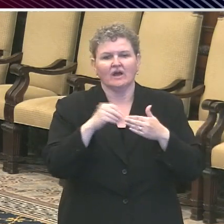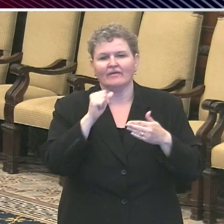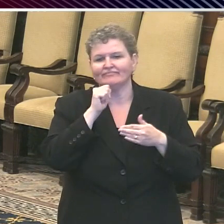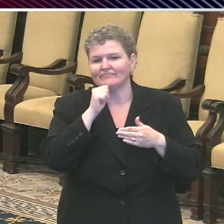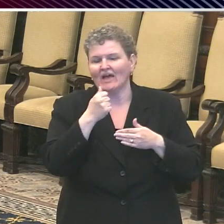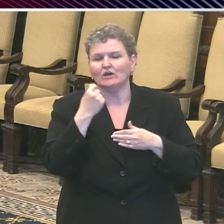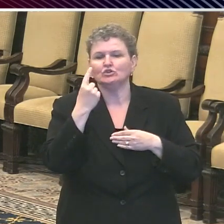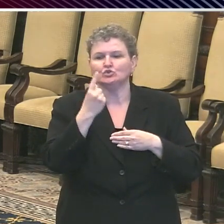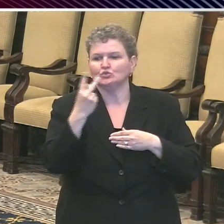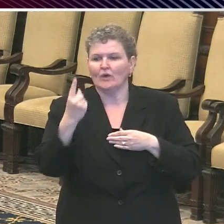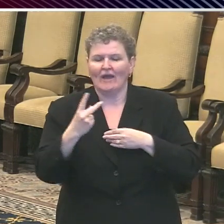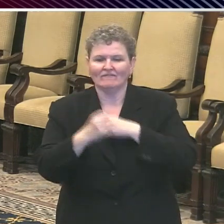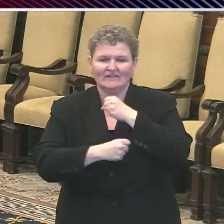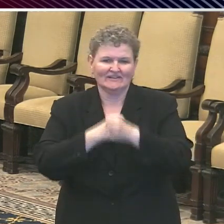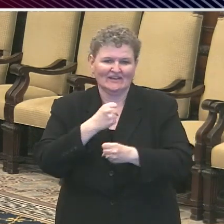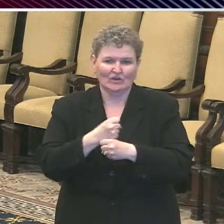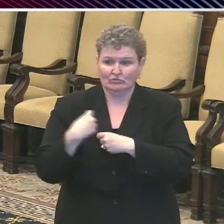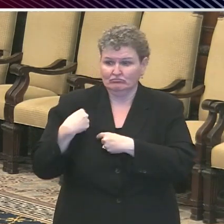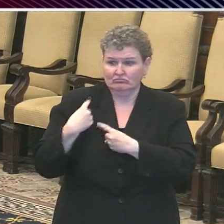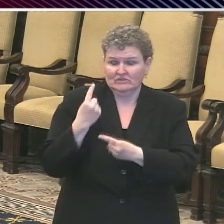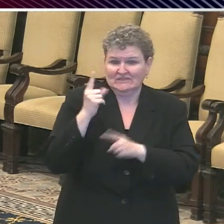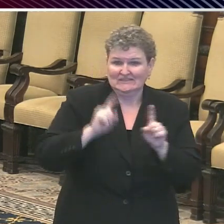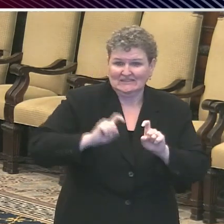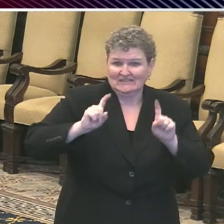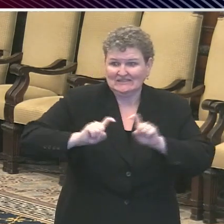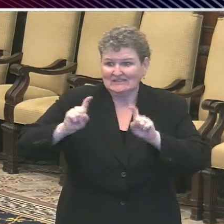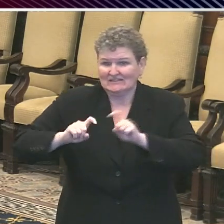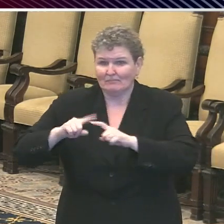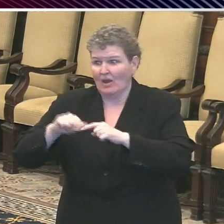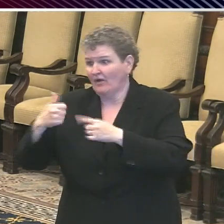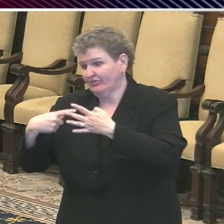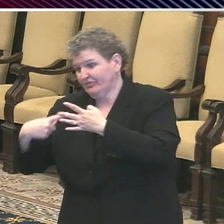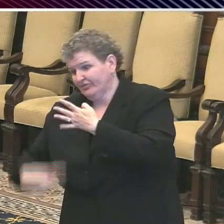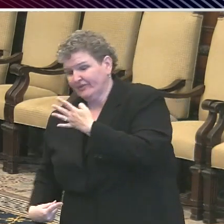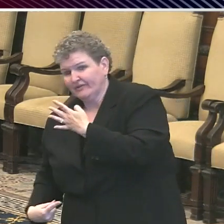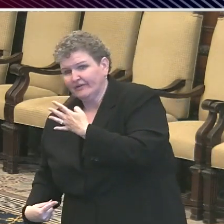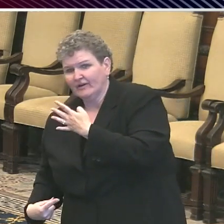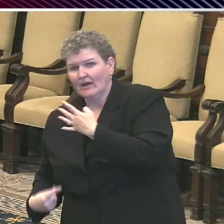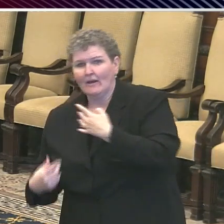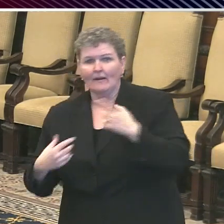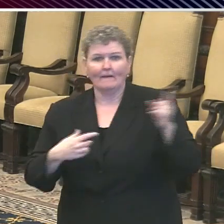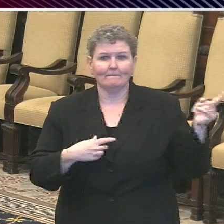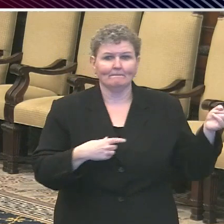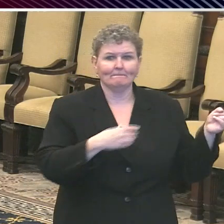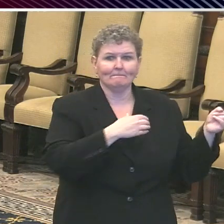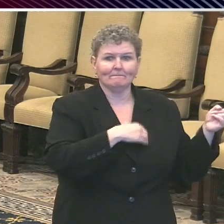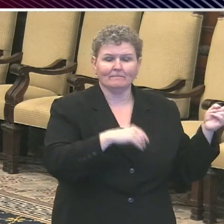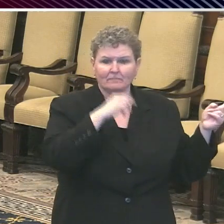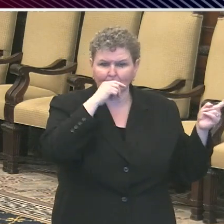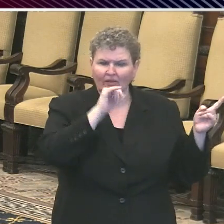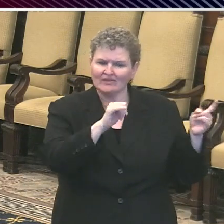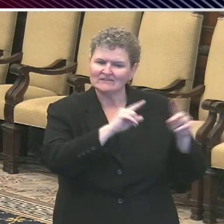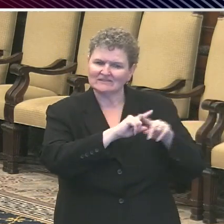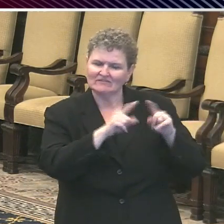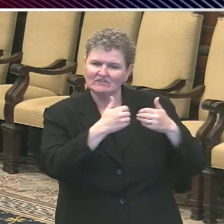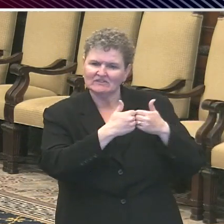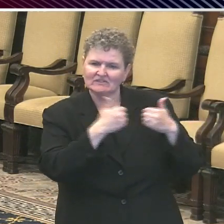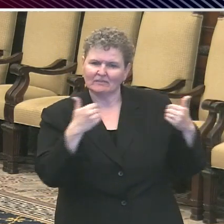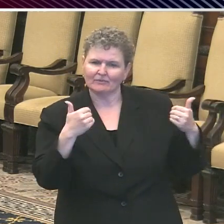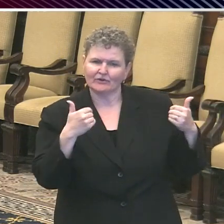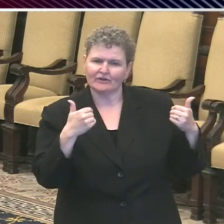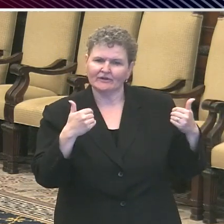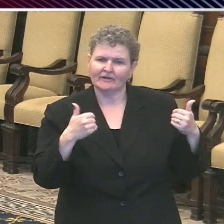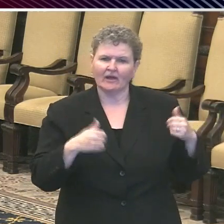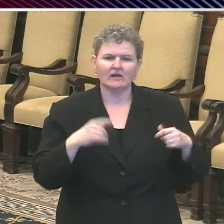both expanded testing and contract tracing. Yeah, so, and I think we've handled that in a separate venue too. Yep. Aren't there some